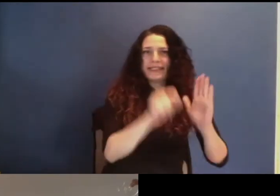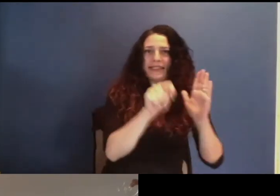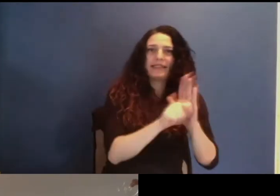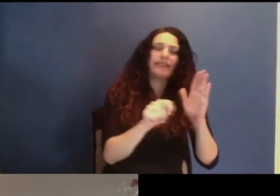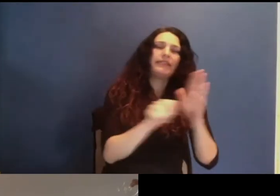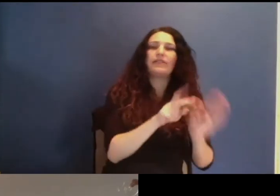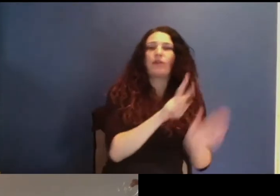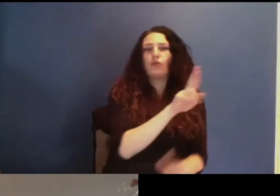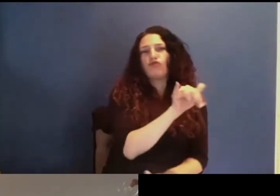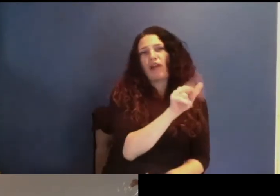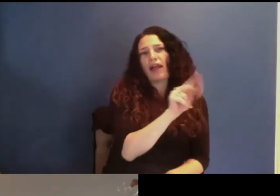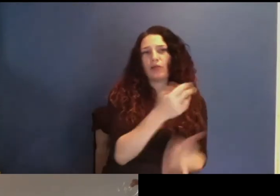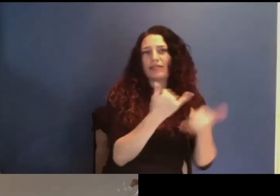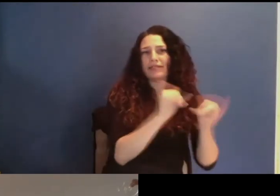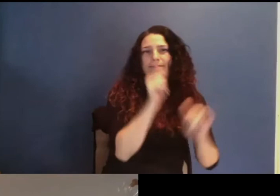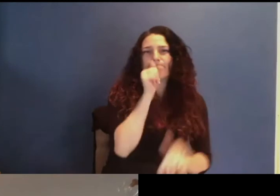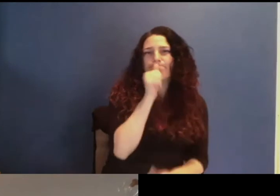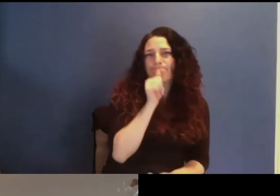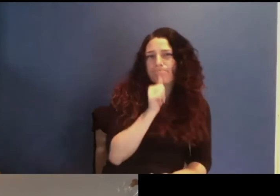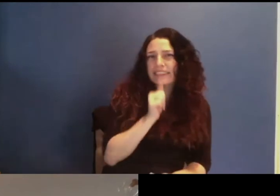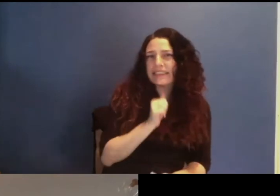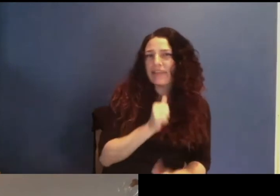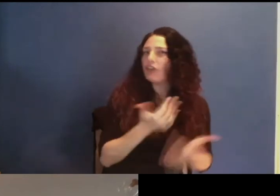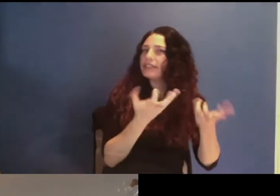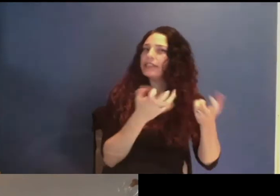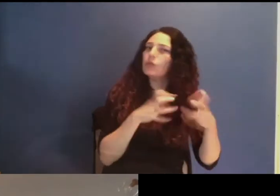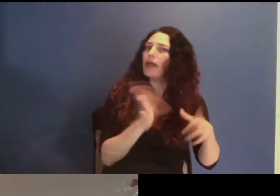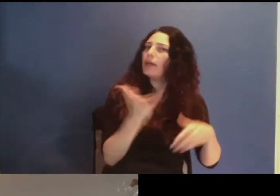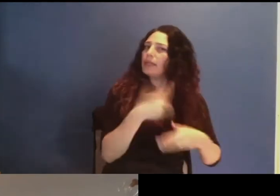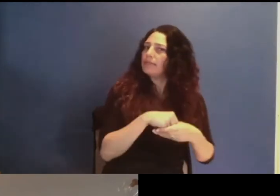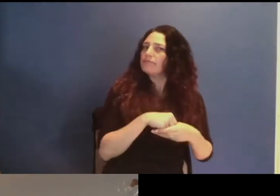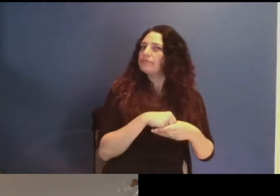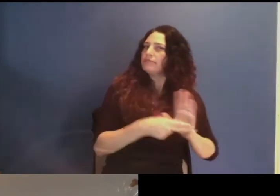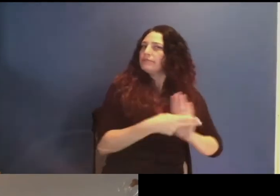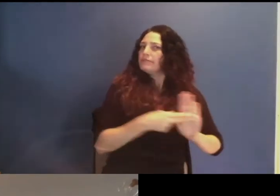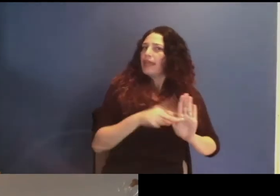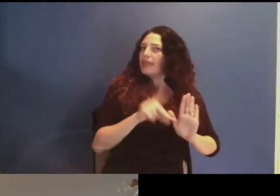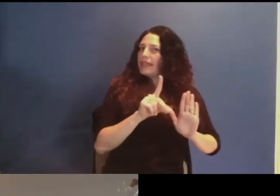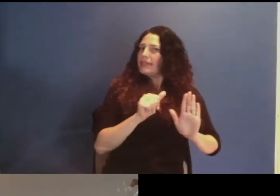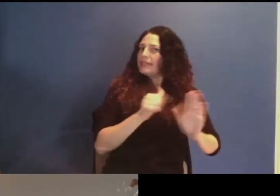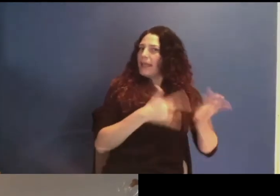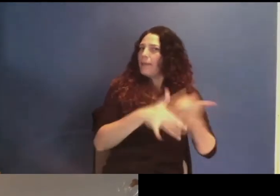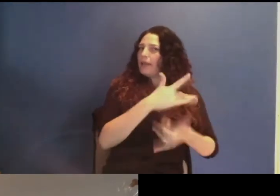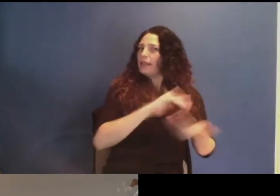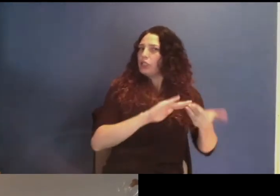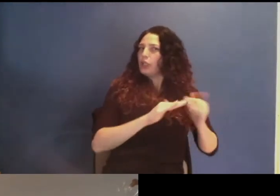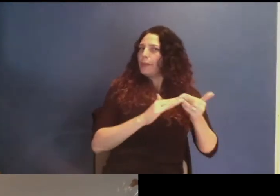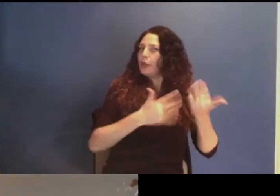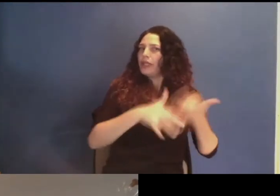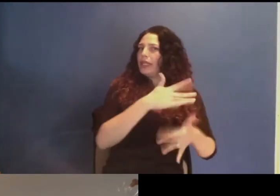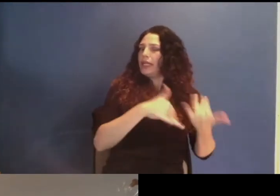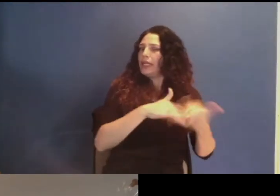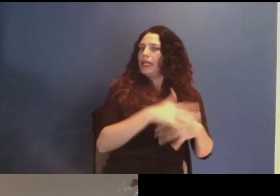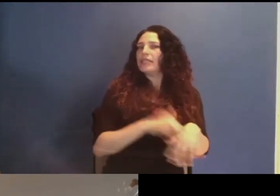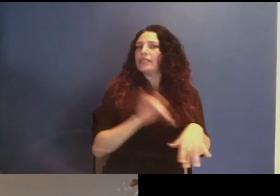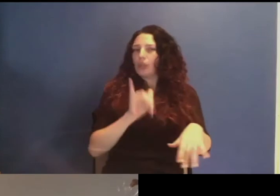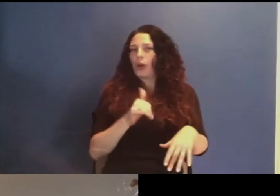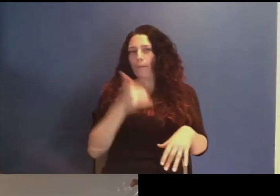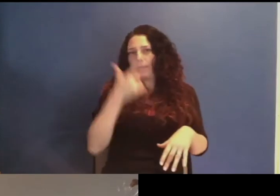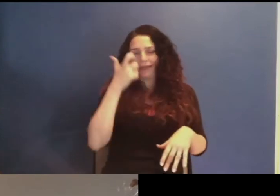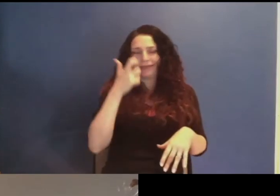ableism, and I don't think really wanted to be a part of the disabled community in any way, judging by his disastrous death